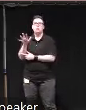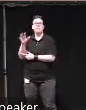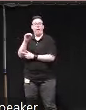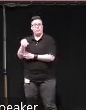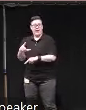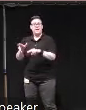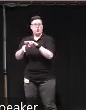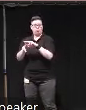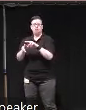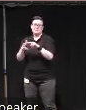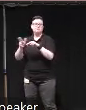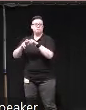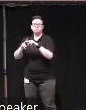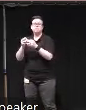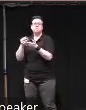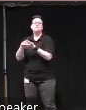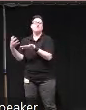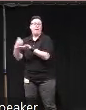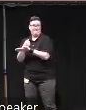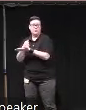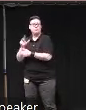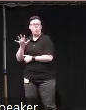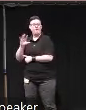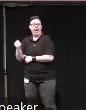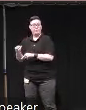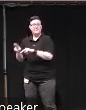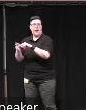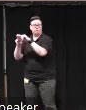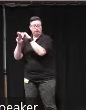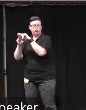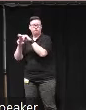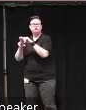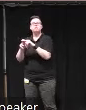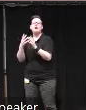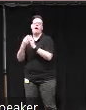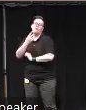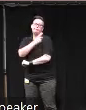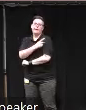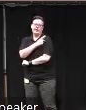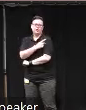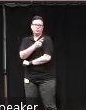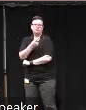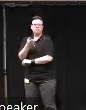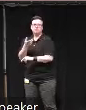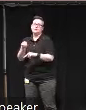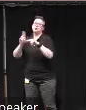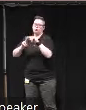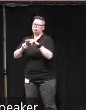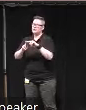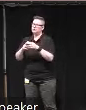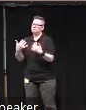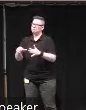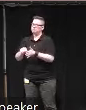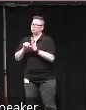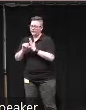35% increase in overall clinical revenue. Outpatient is increase was even more